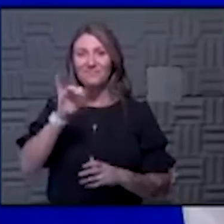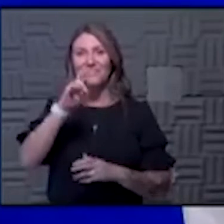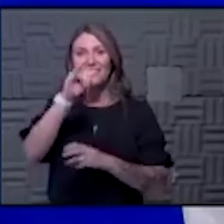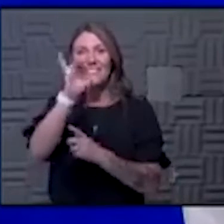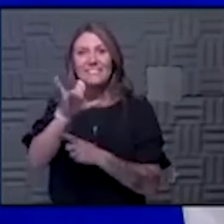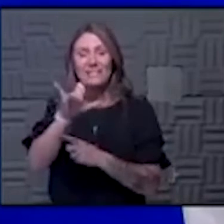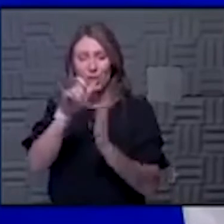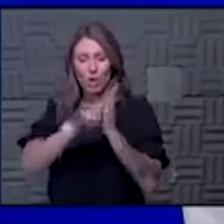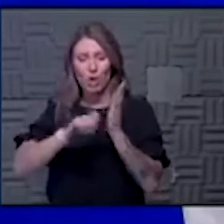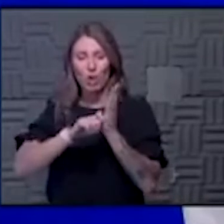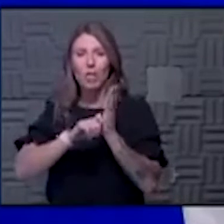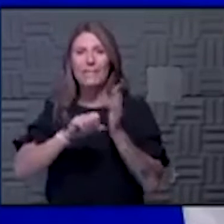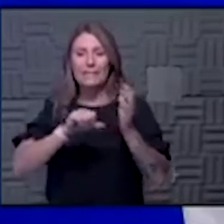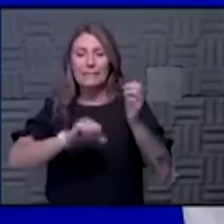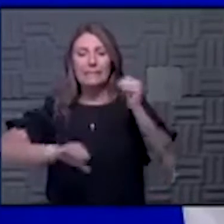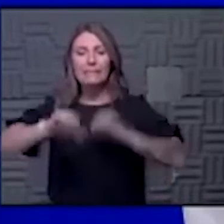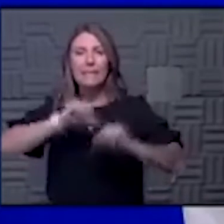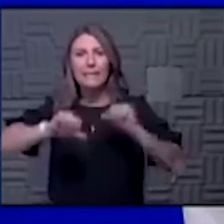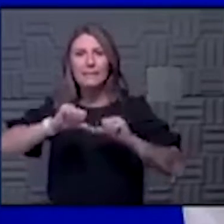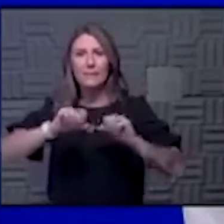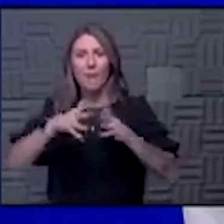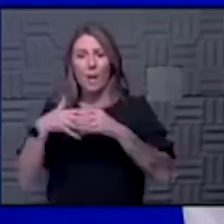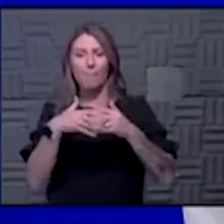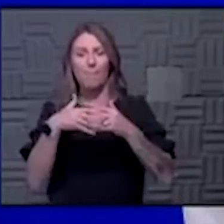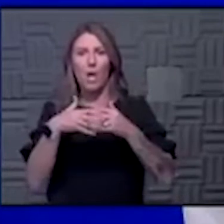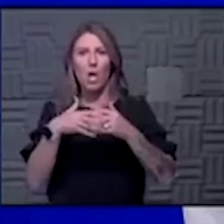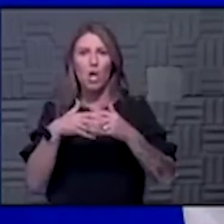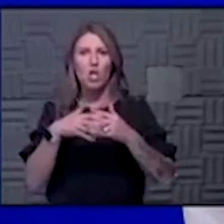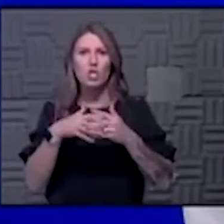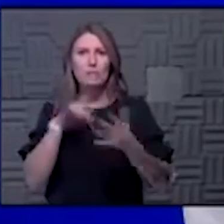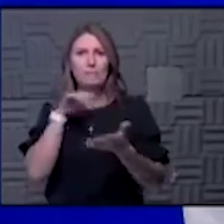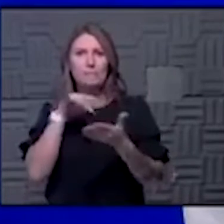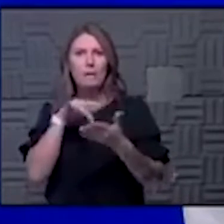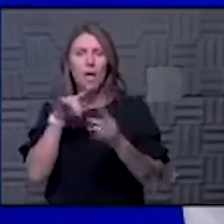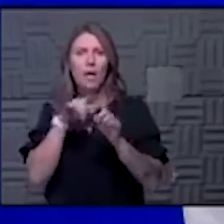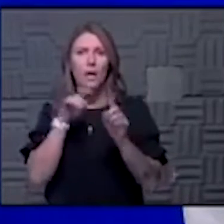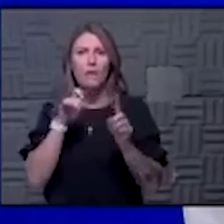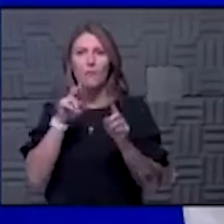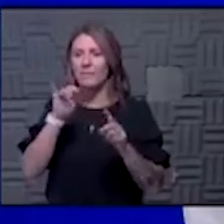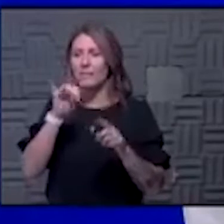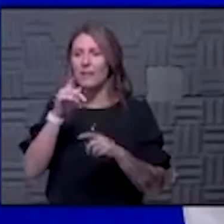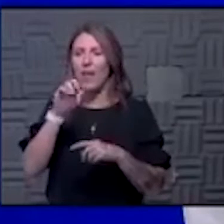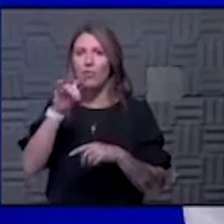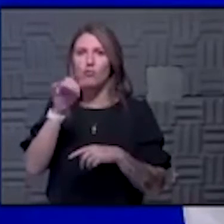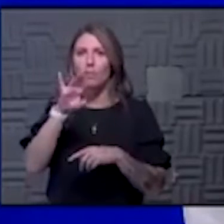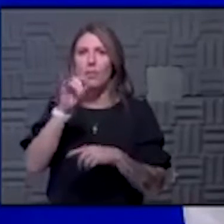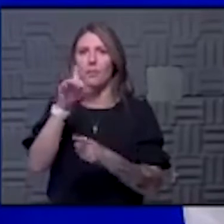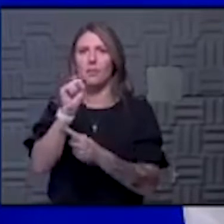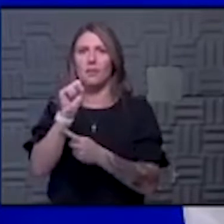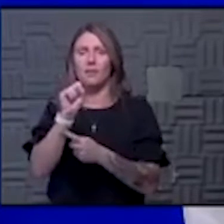in Scientific American says a study out of the Netherlands shows getting a flu shot might